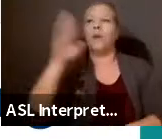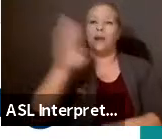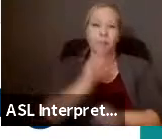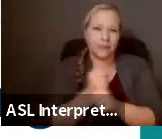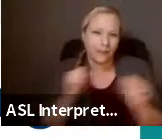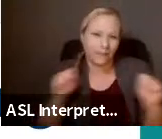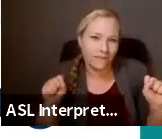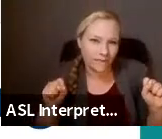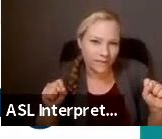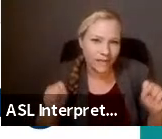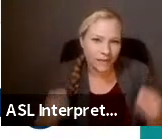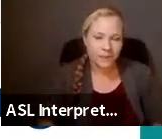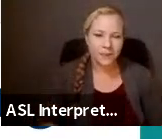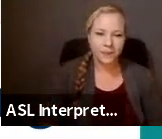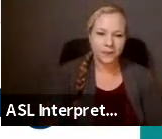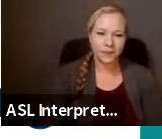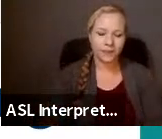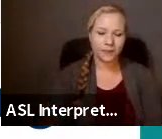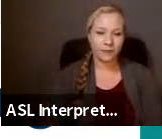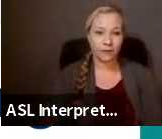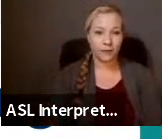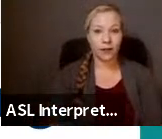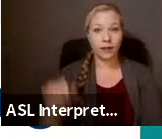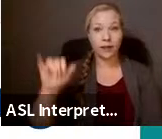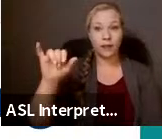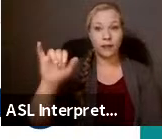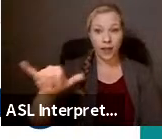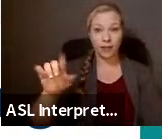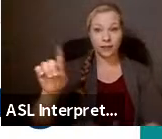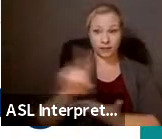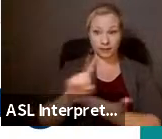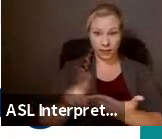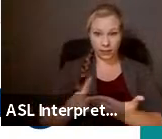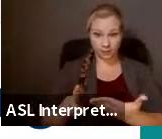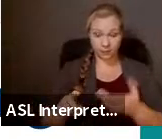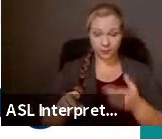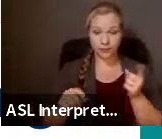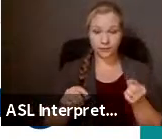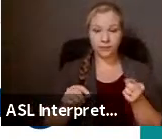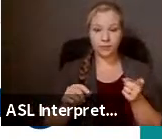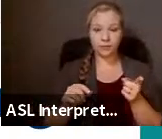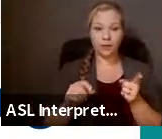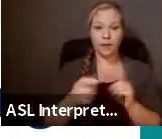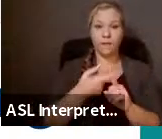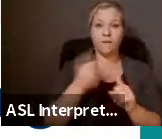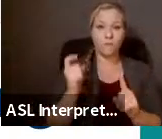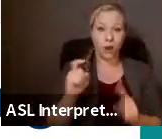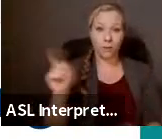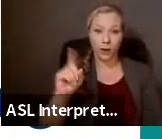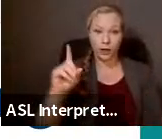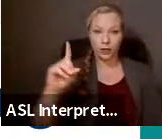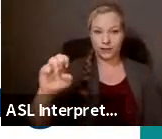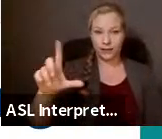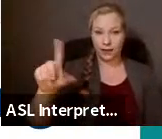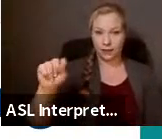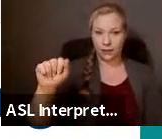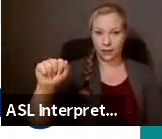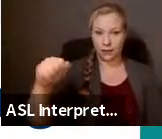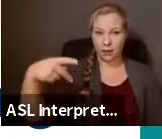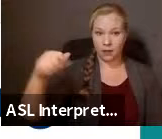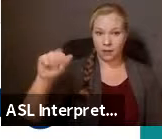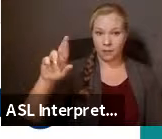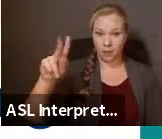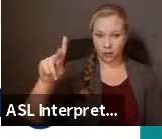But so with this particular design, the connection from, if we start from Delta Park, would go under